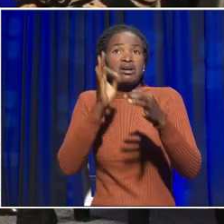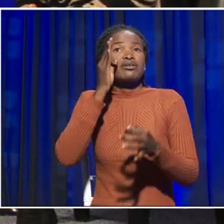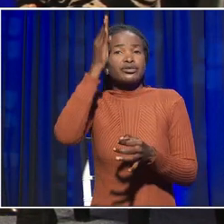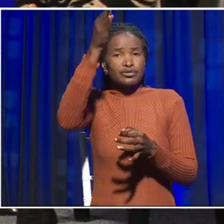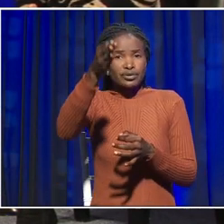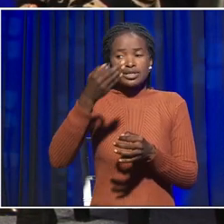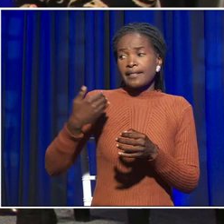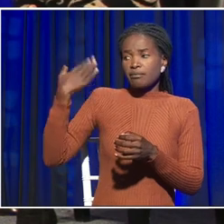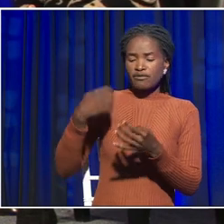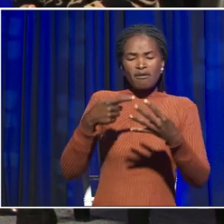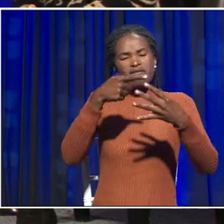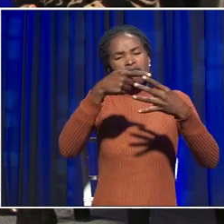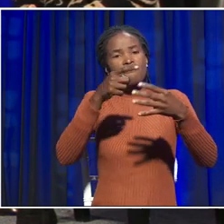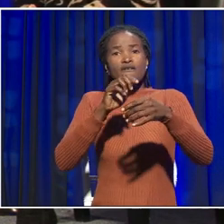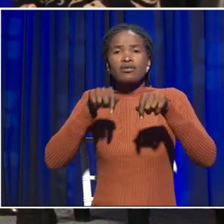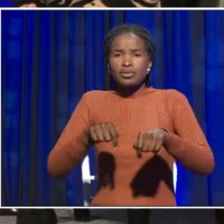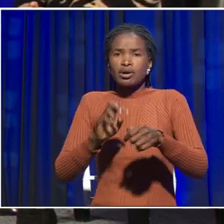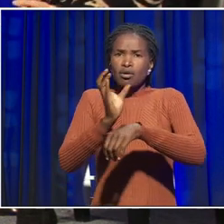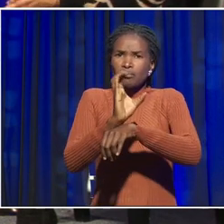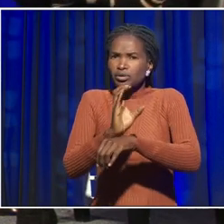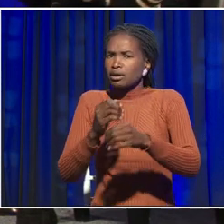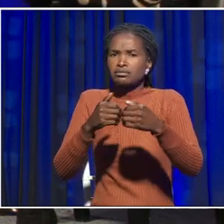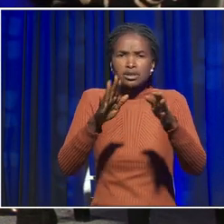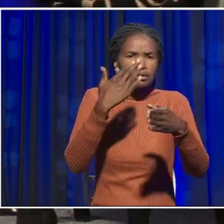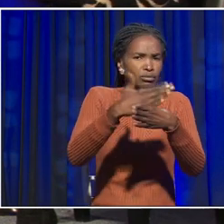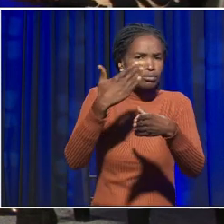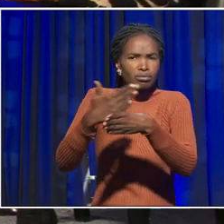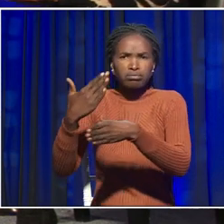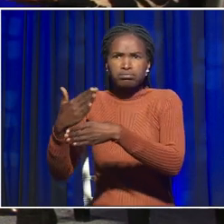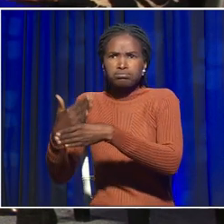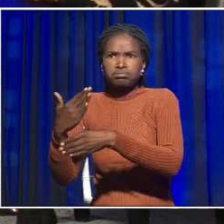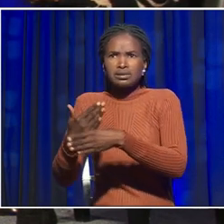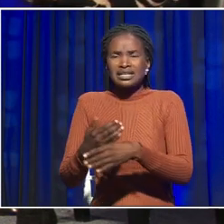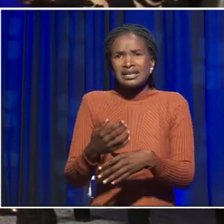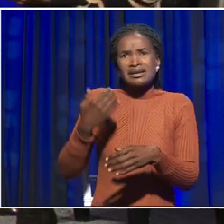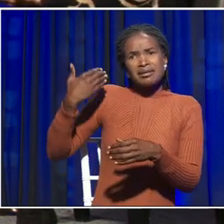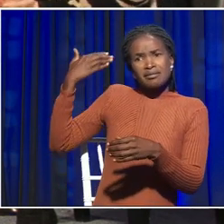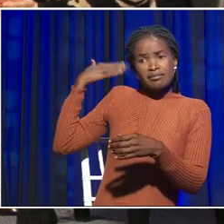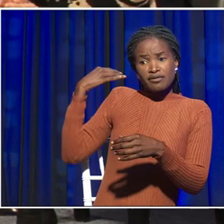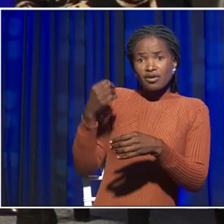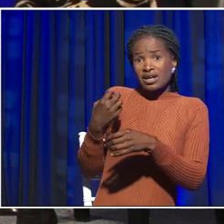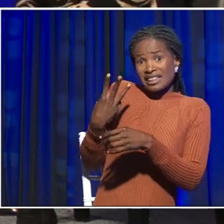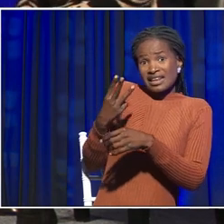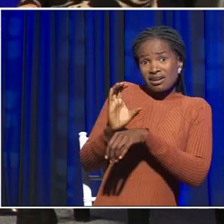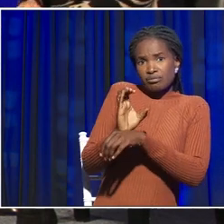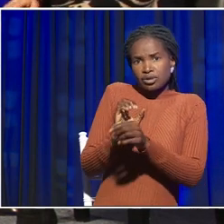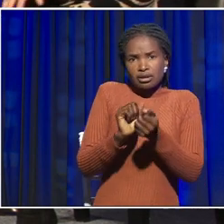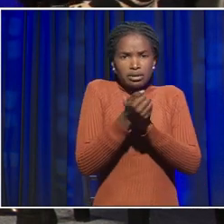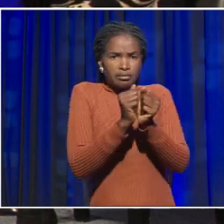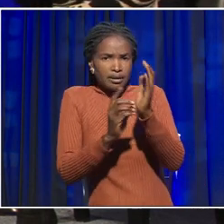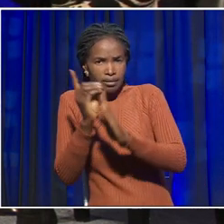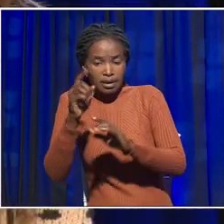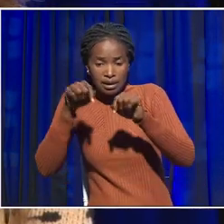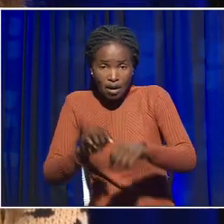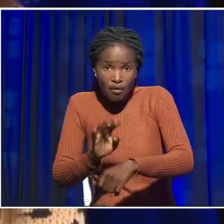about fourth industrial revolution. There were previous three ones, and this is the fourth. So to put